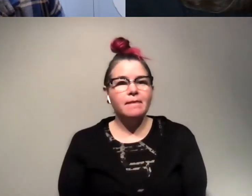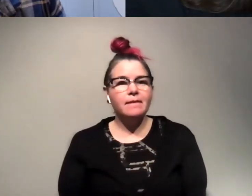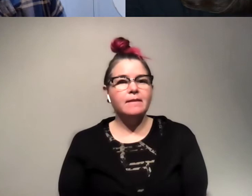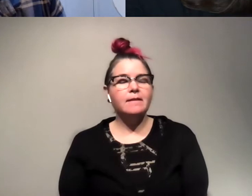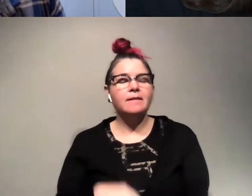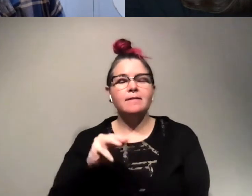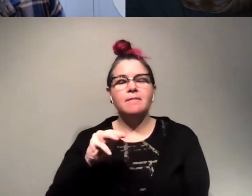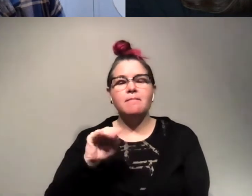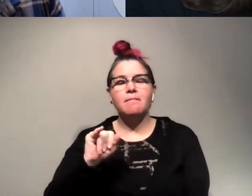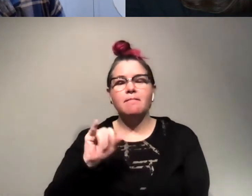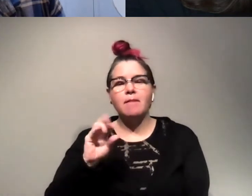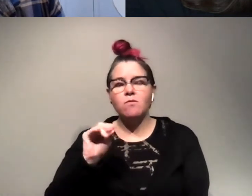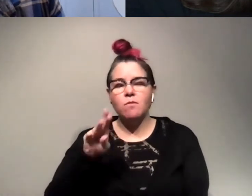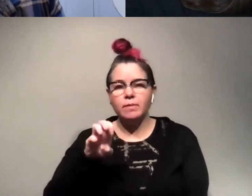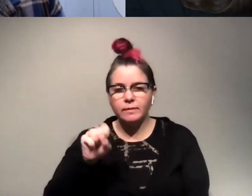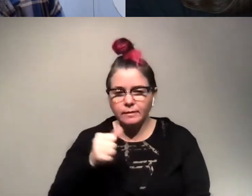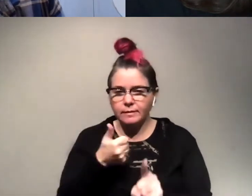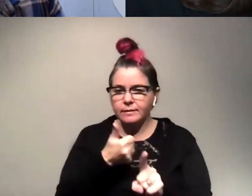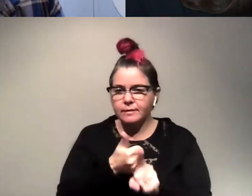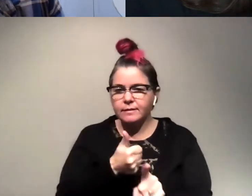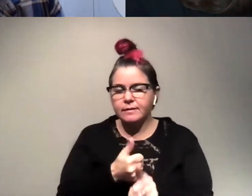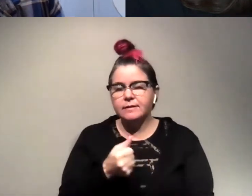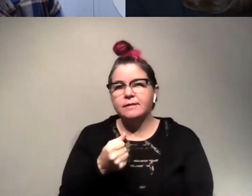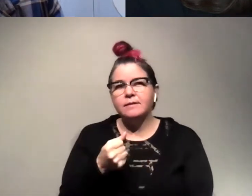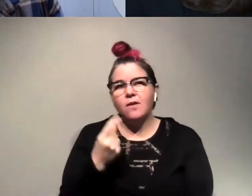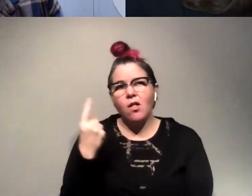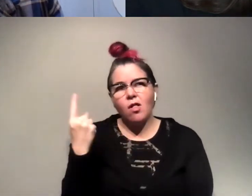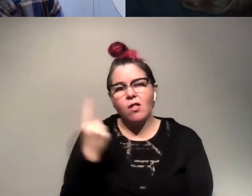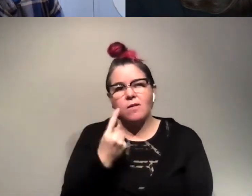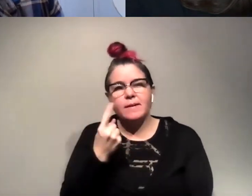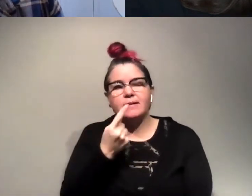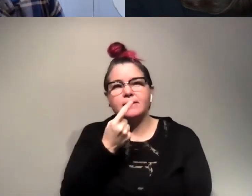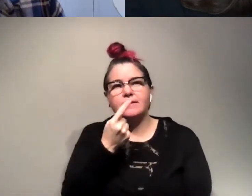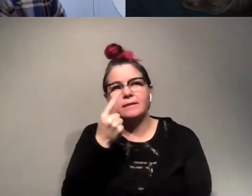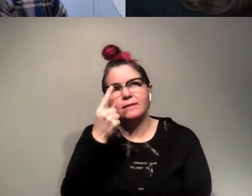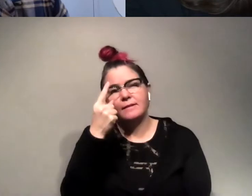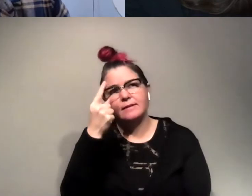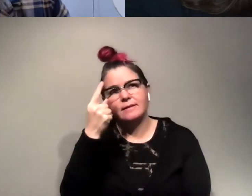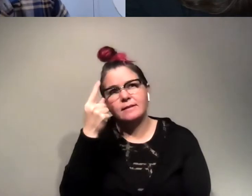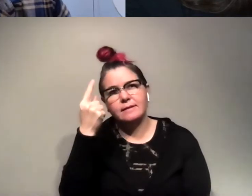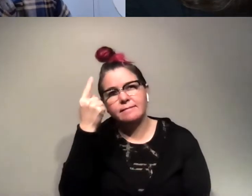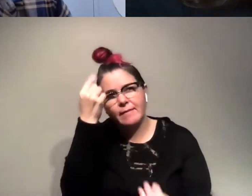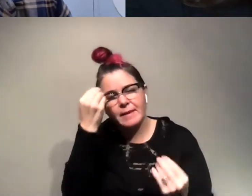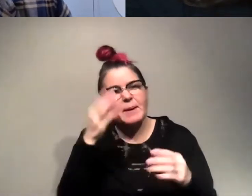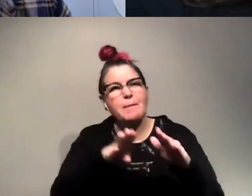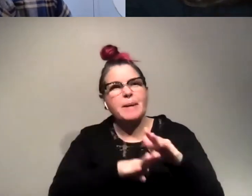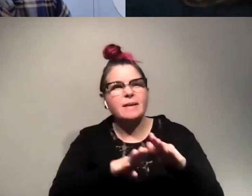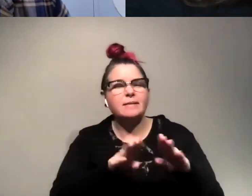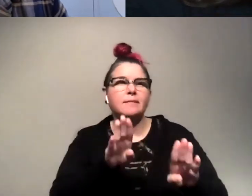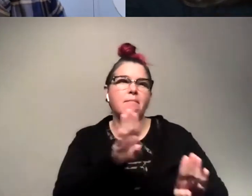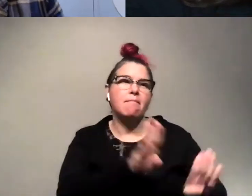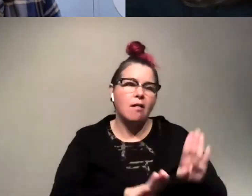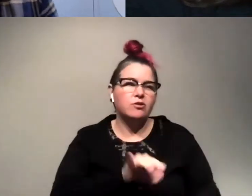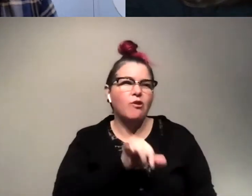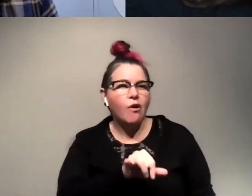Microbes, we always think in basic biology,